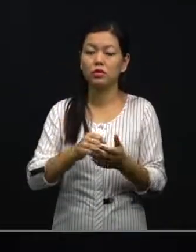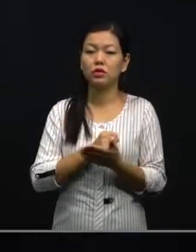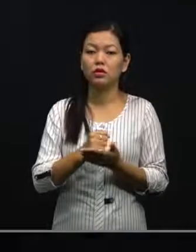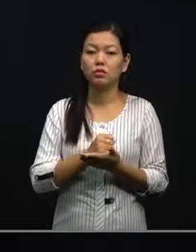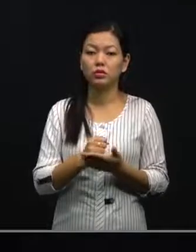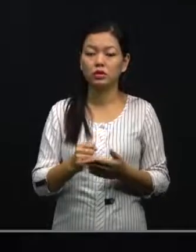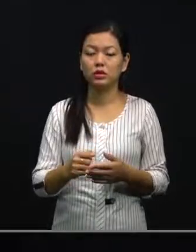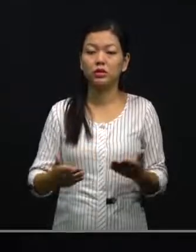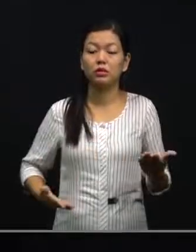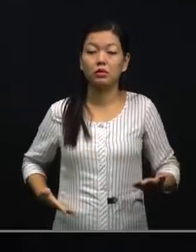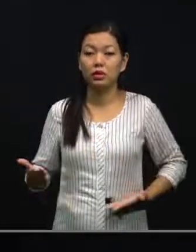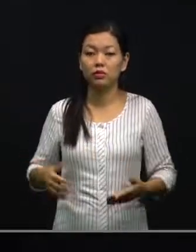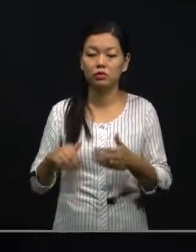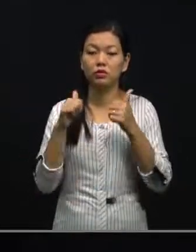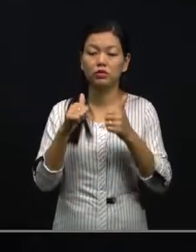manner.